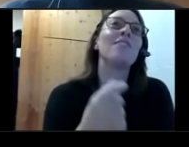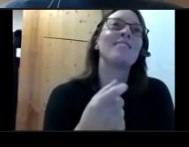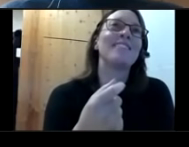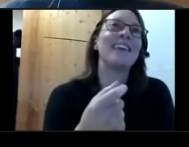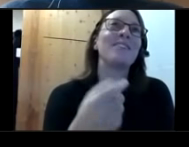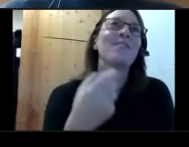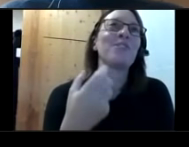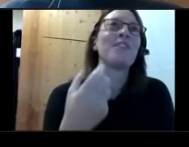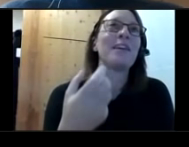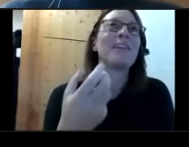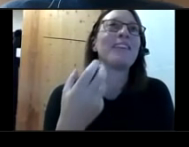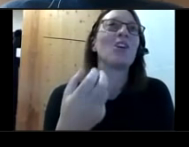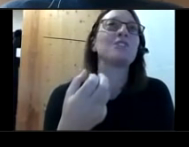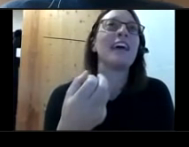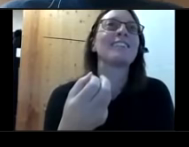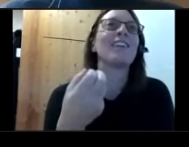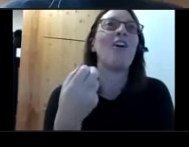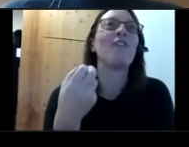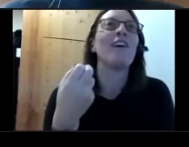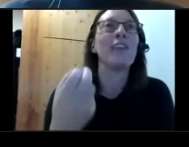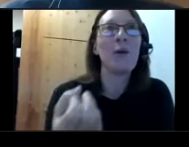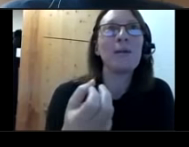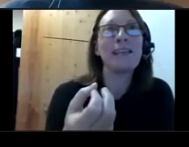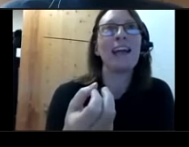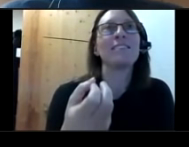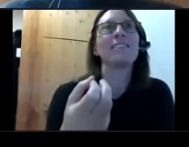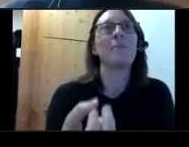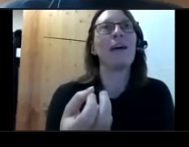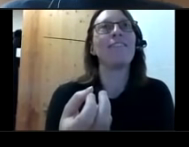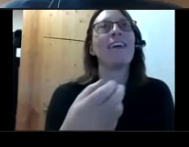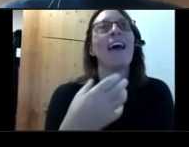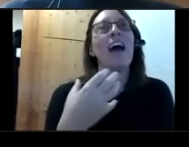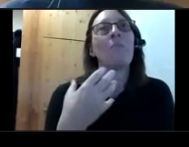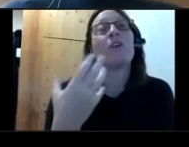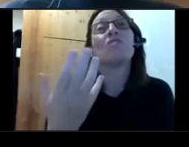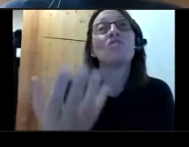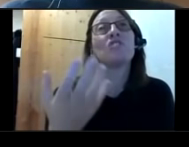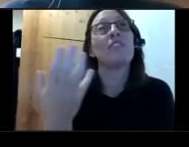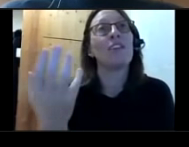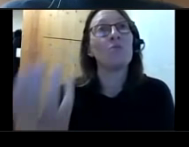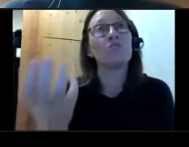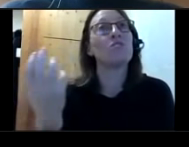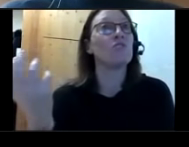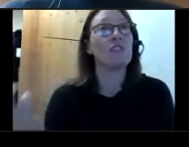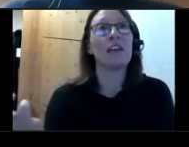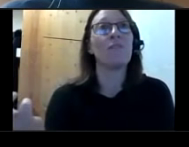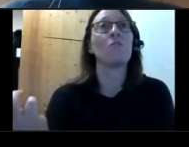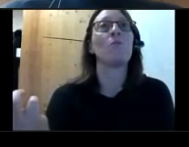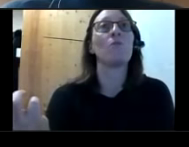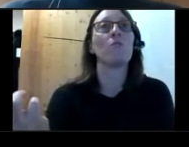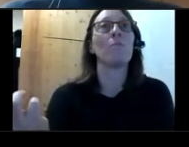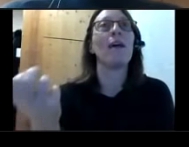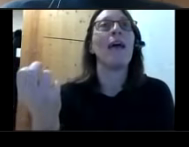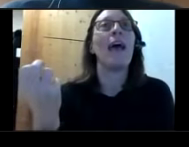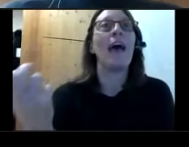with universities, you've got to think about it in the context of the Equality Act as well. Those are students, they're your students, you're going to have to